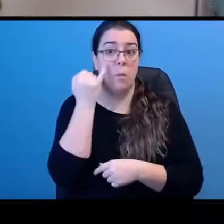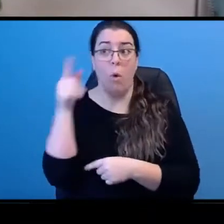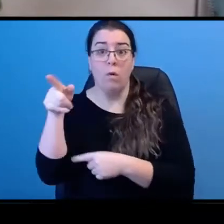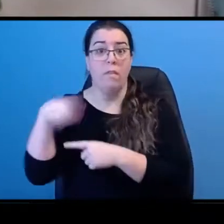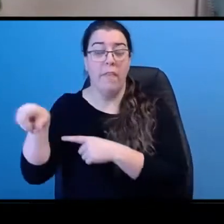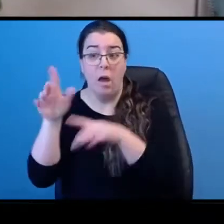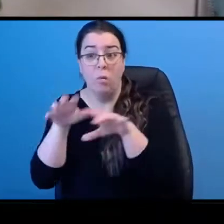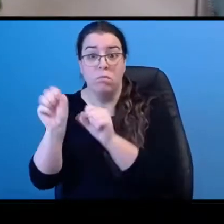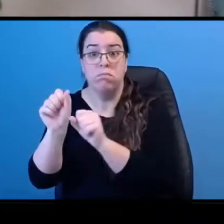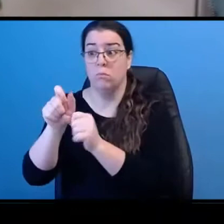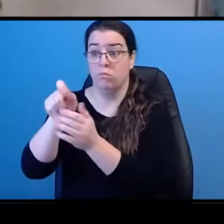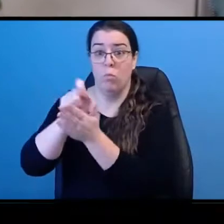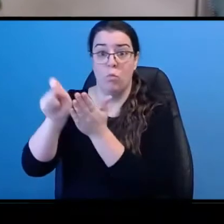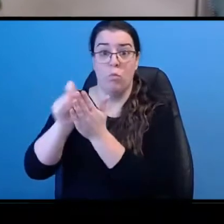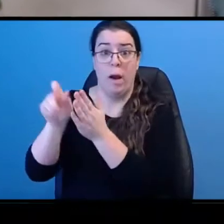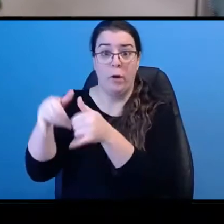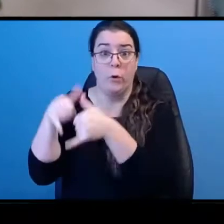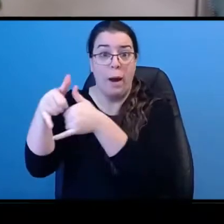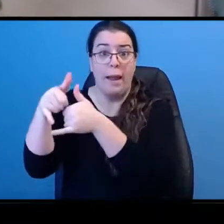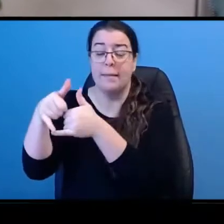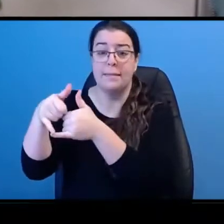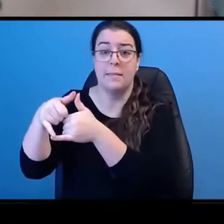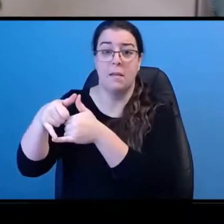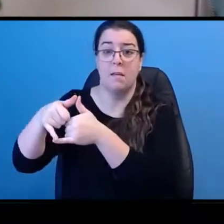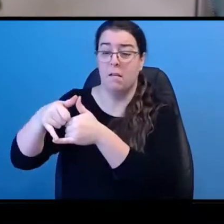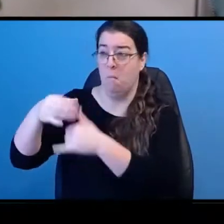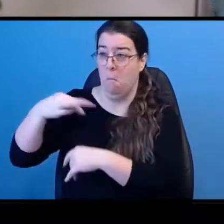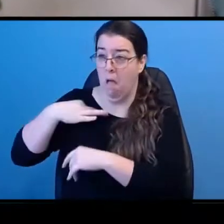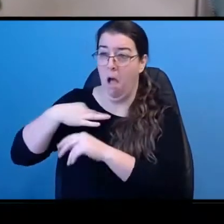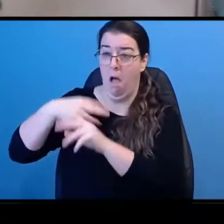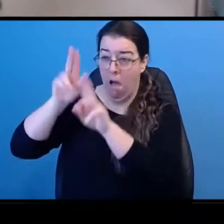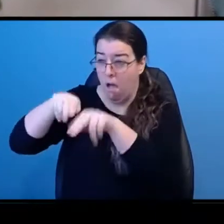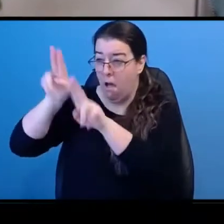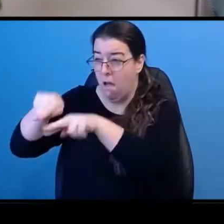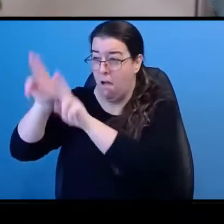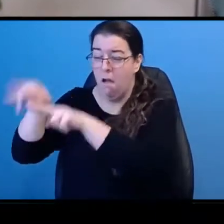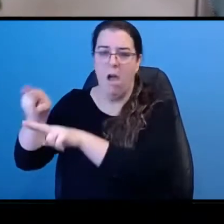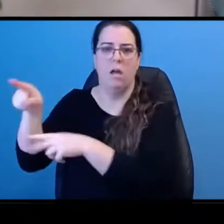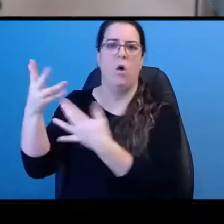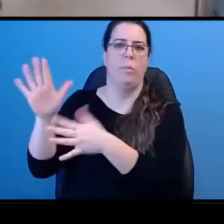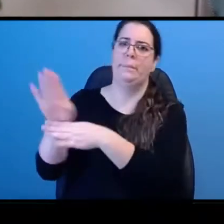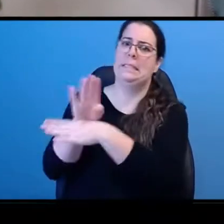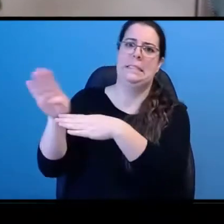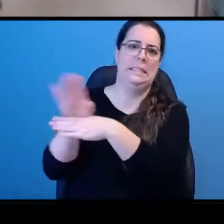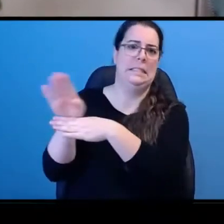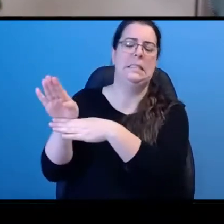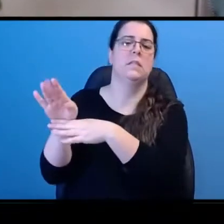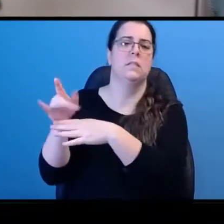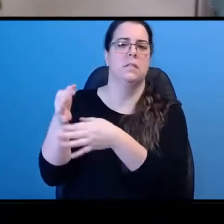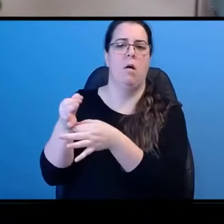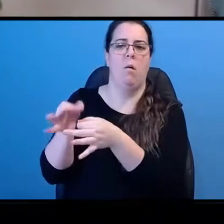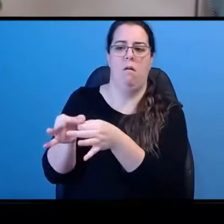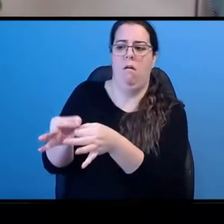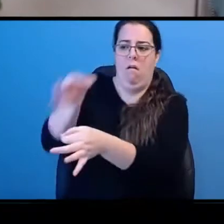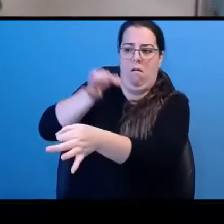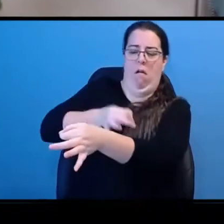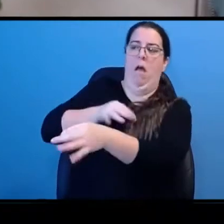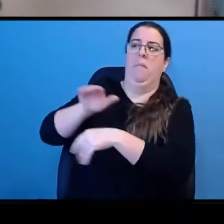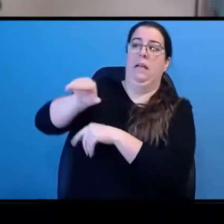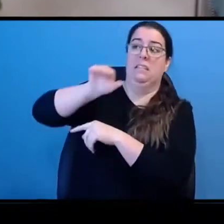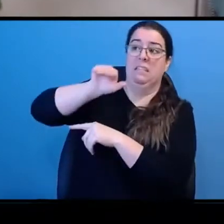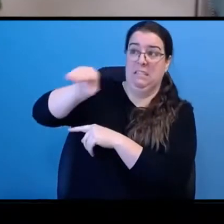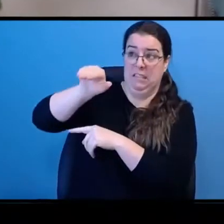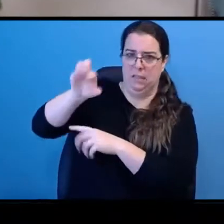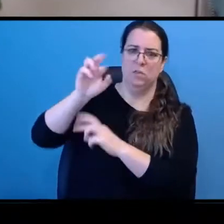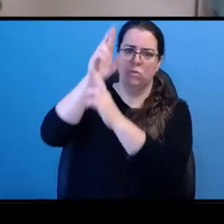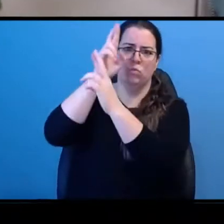same deadlines, you know, we're sort of like in the midst of it as well. So, you know, making sure to be accommodating of other people's time